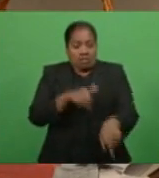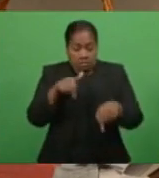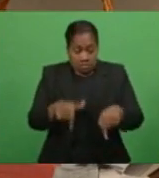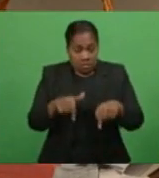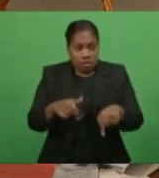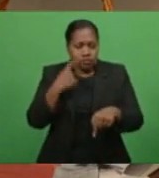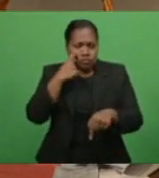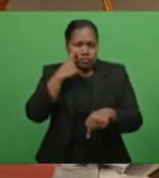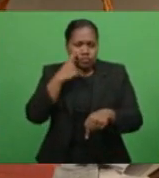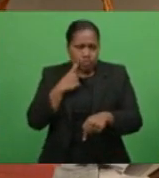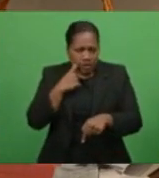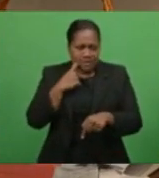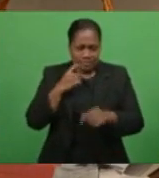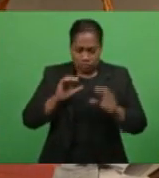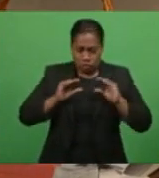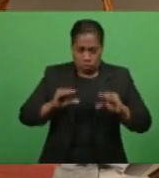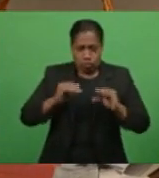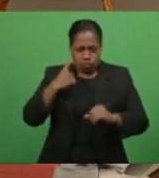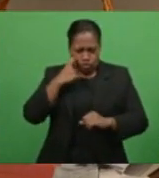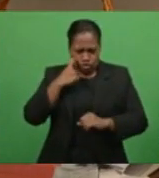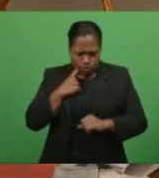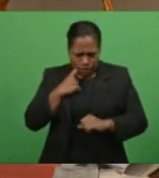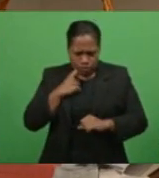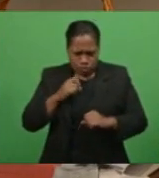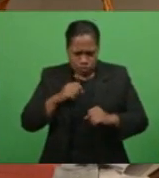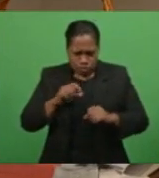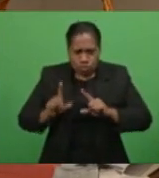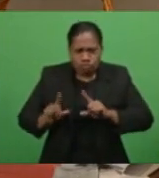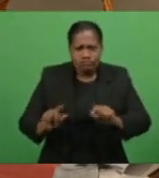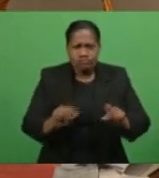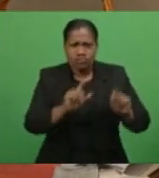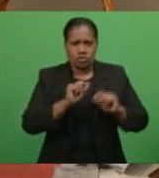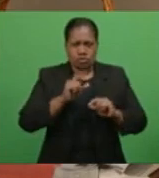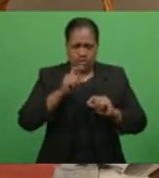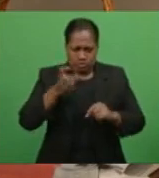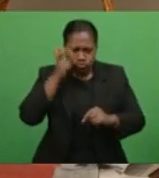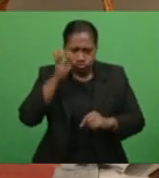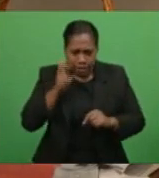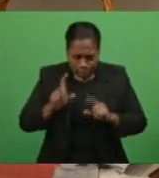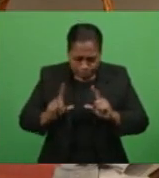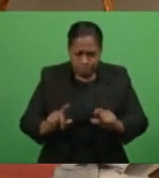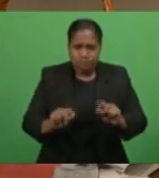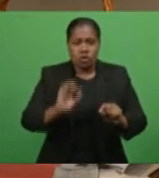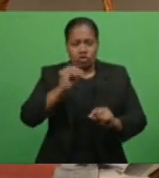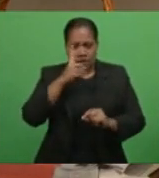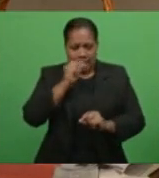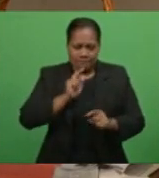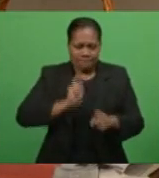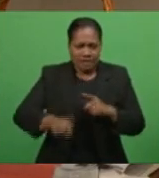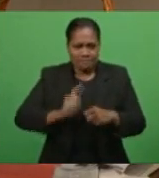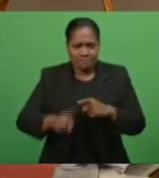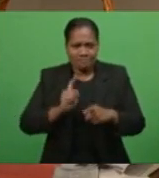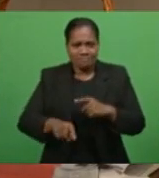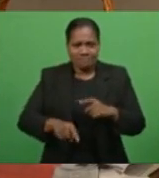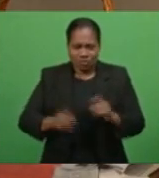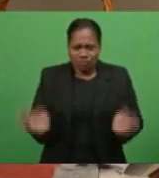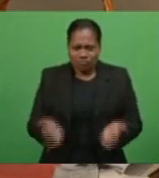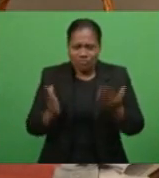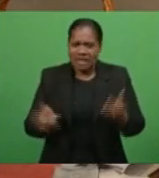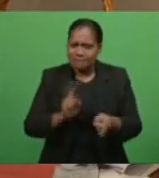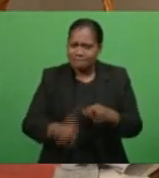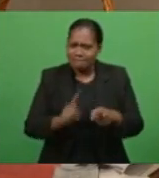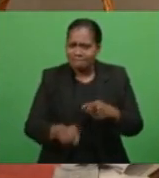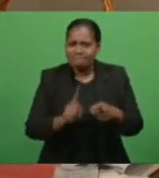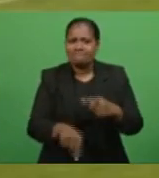trying to drive at the coaches, that certain training needs to be done so that the football is faster and we will be competitive at